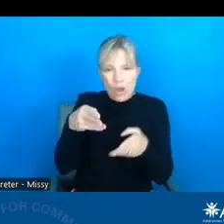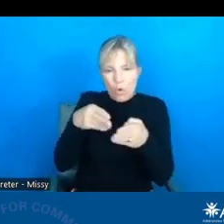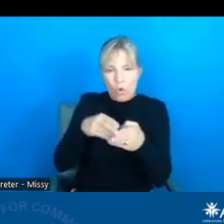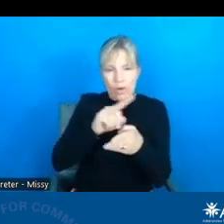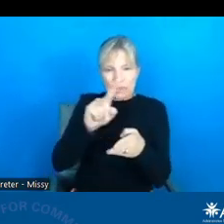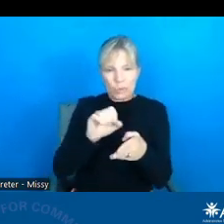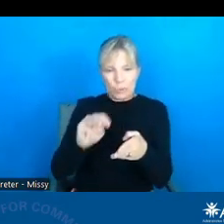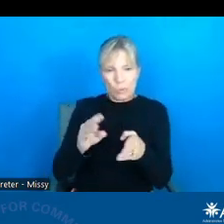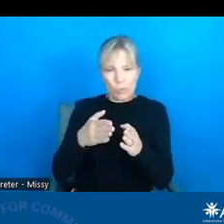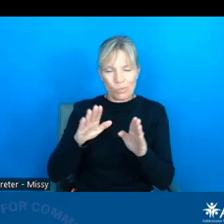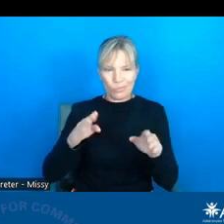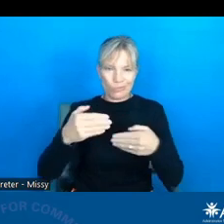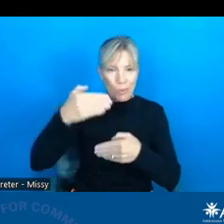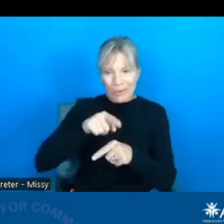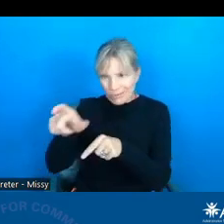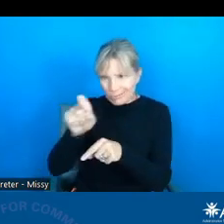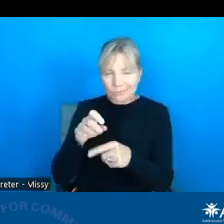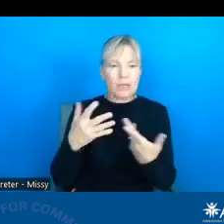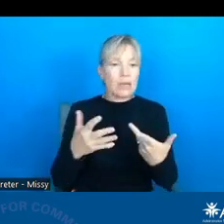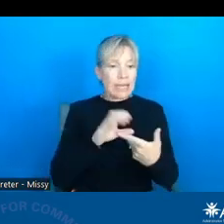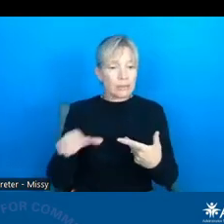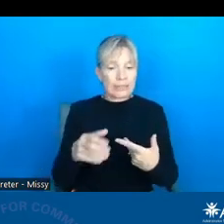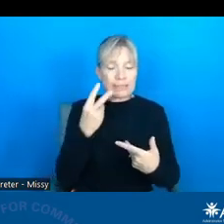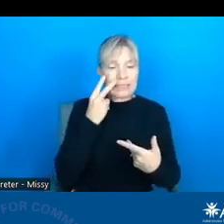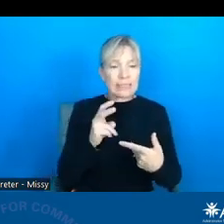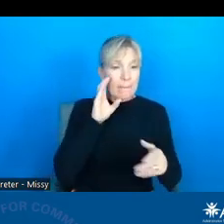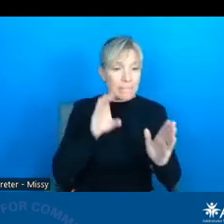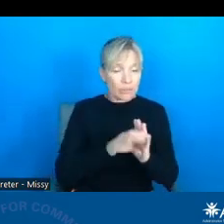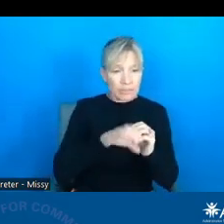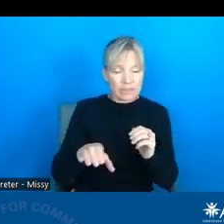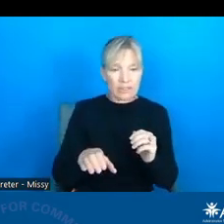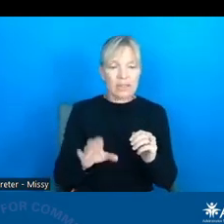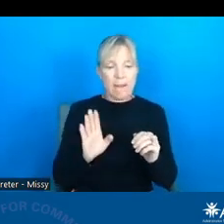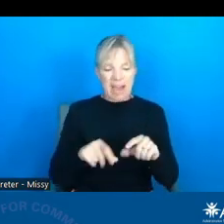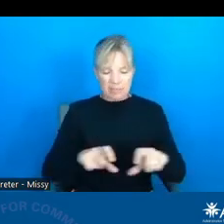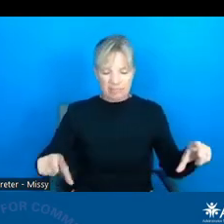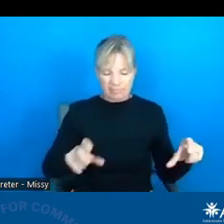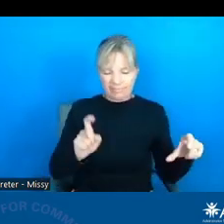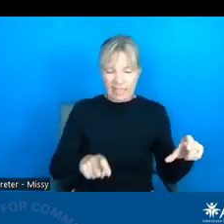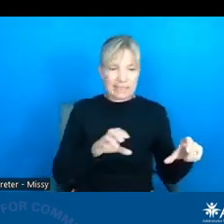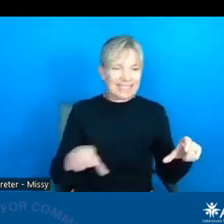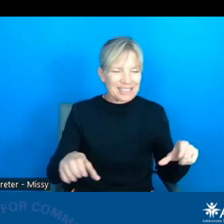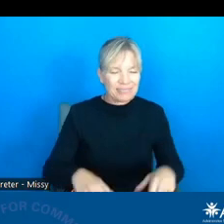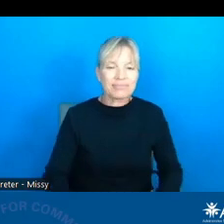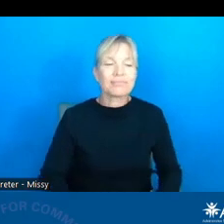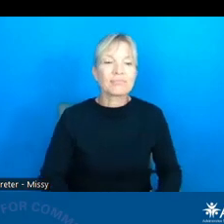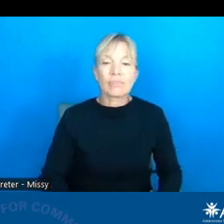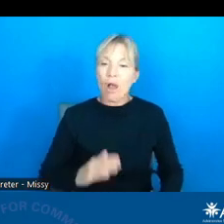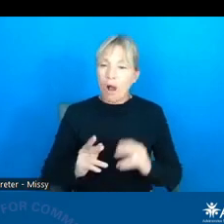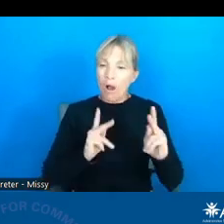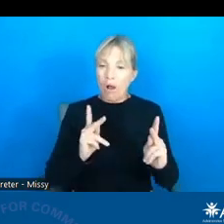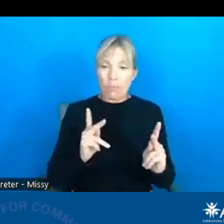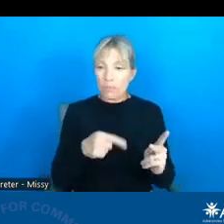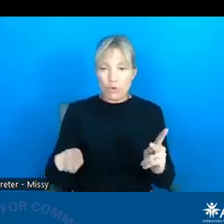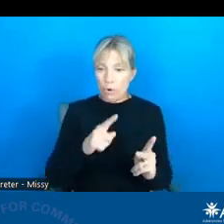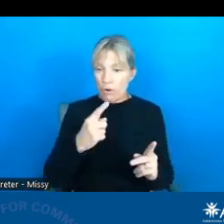window. To view the captioning, click on the CC icon at the bottom of your Zoom window. All attendee microphones have